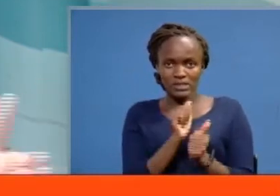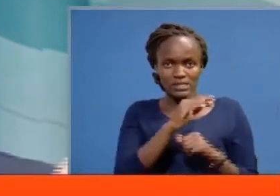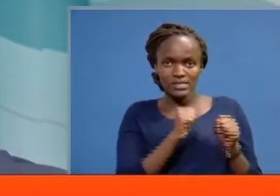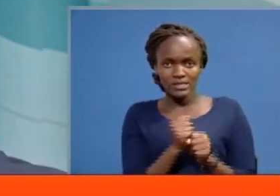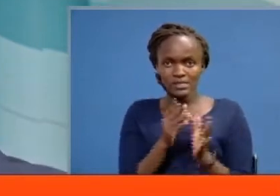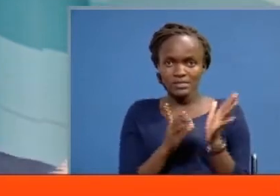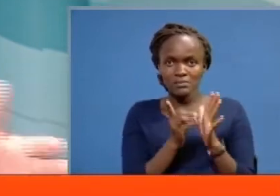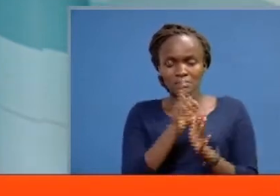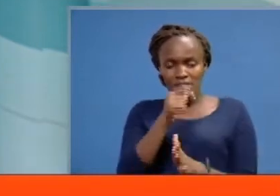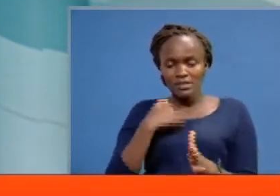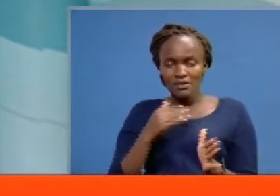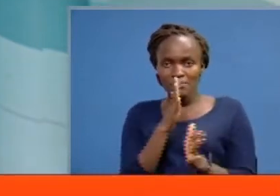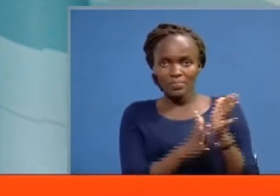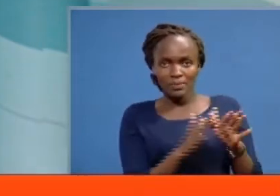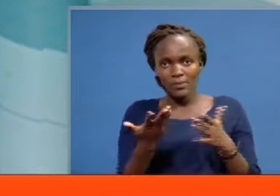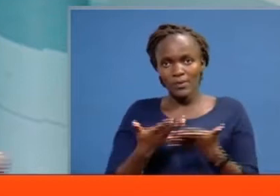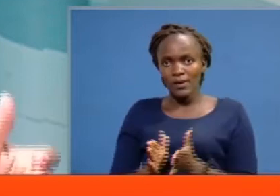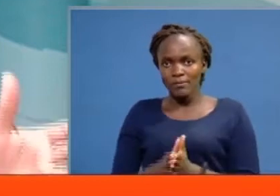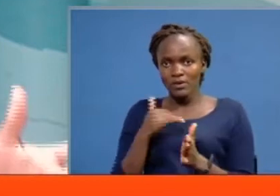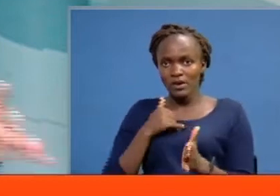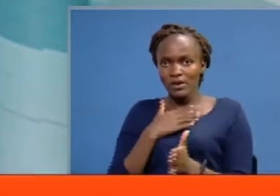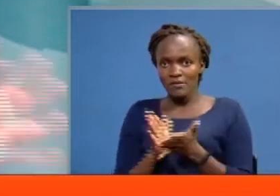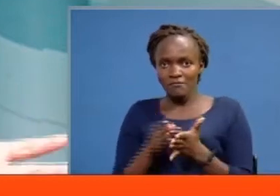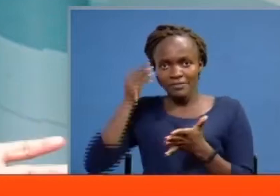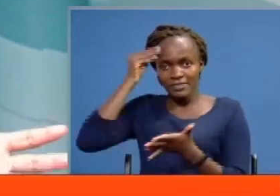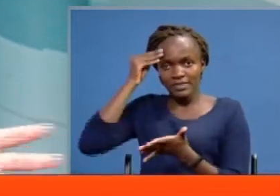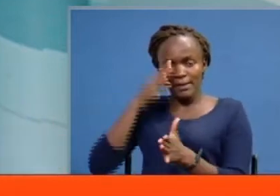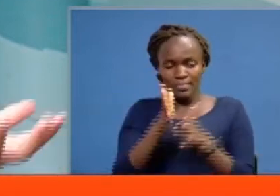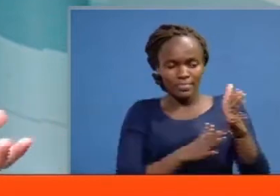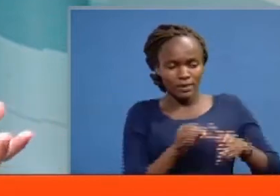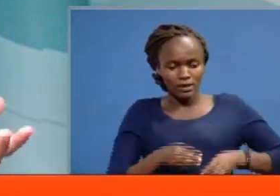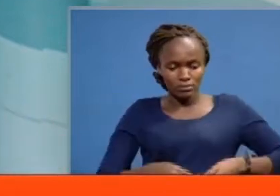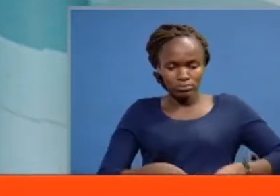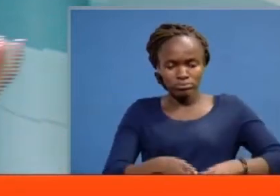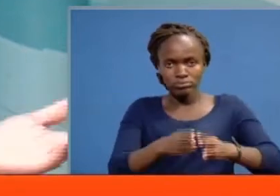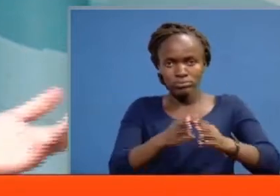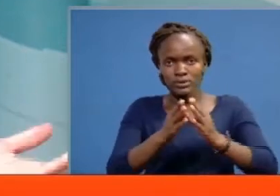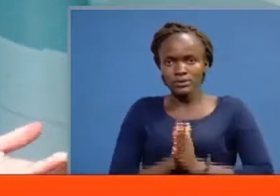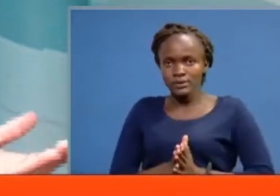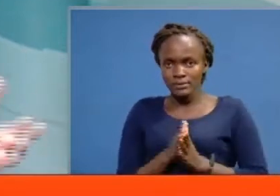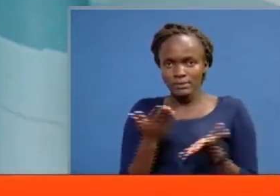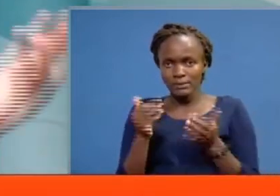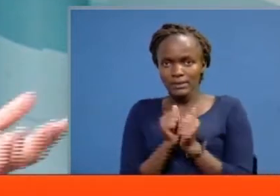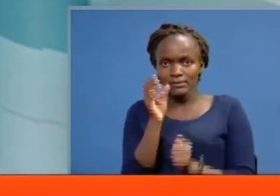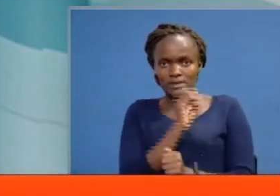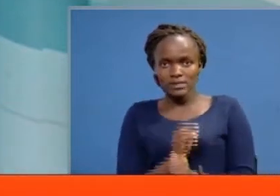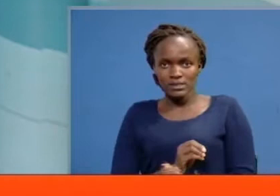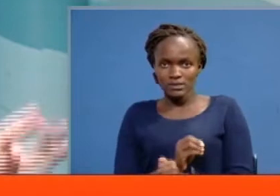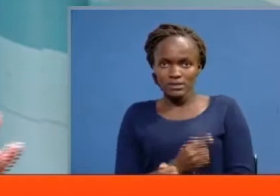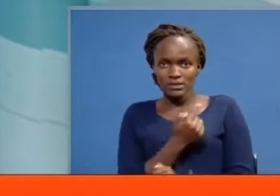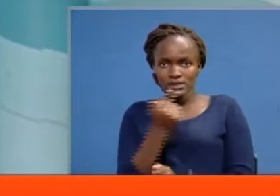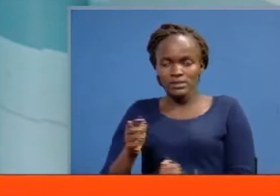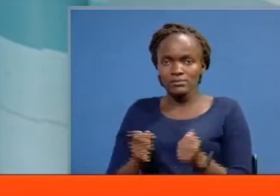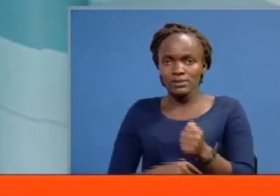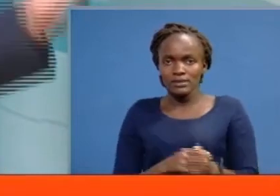to have a plan whereby you have your career path set. For instance, you can take 10% of your income every